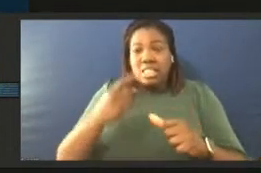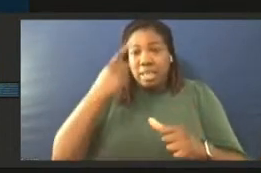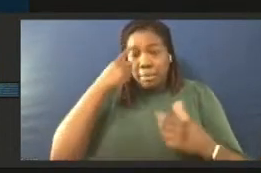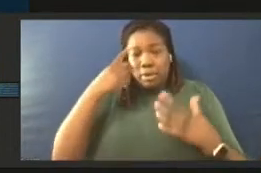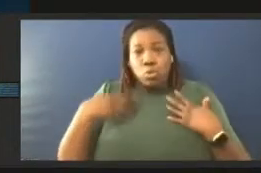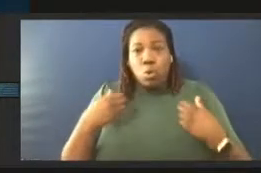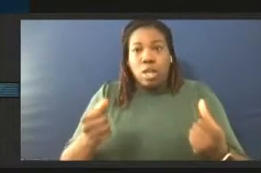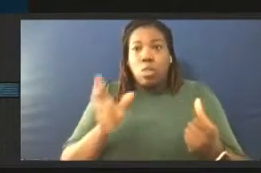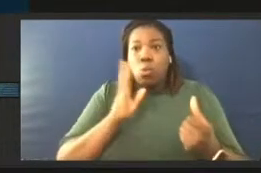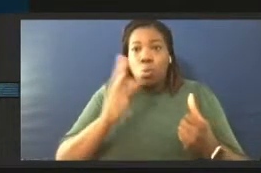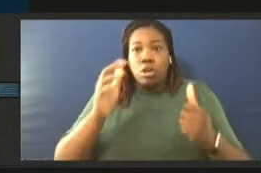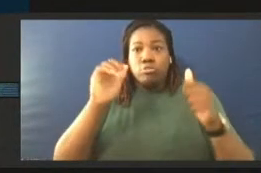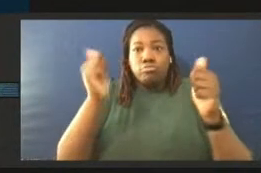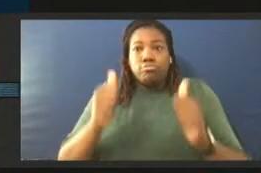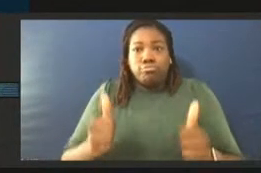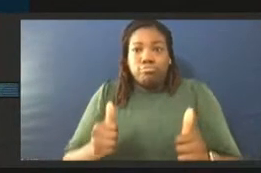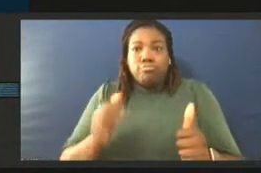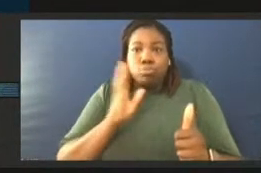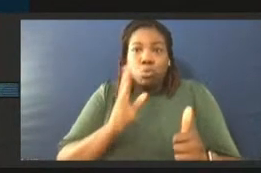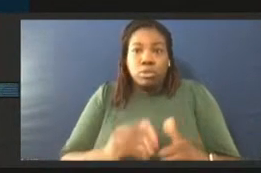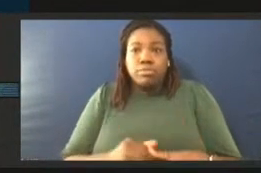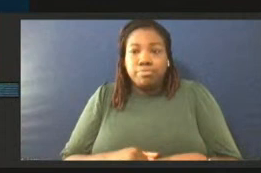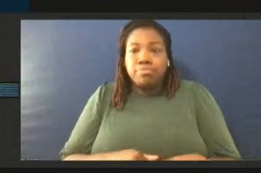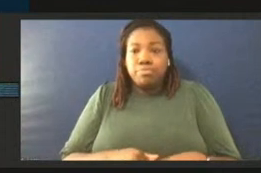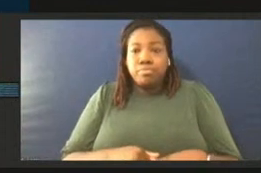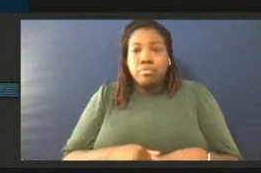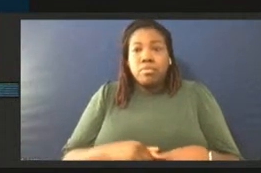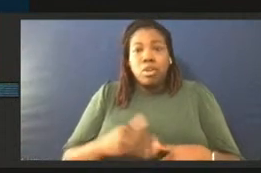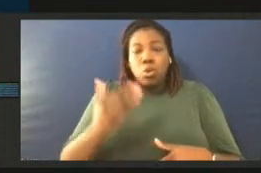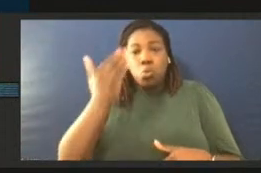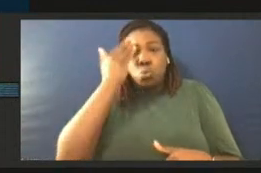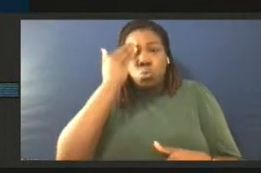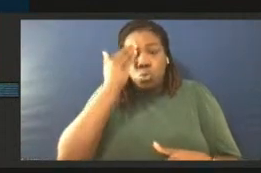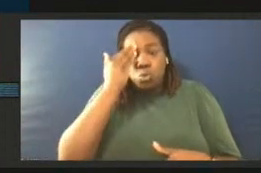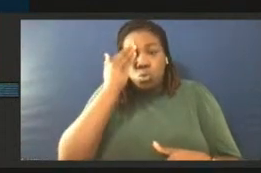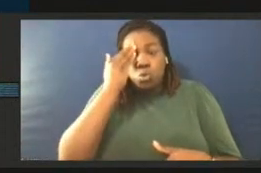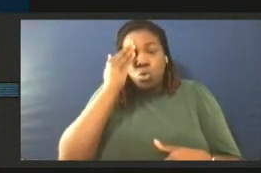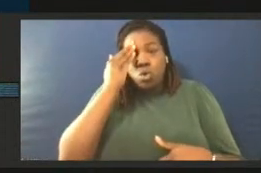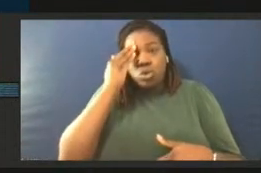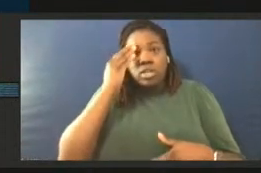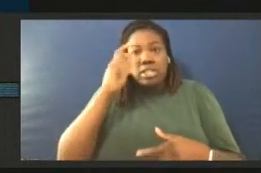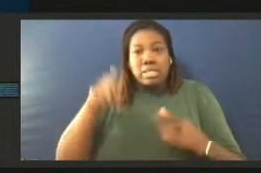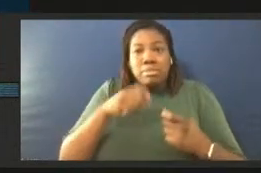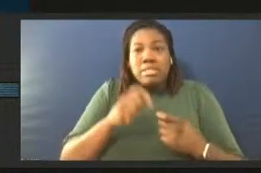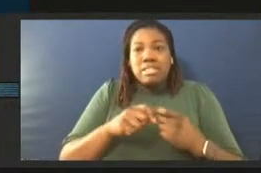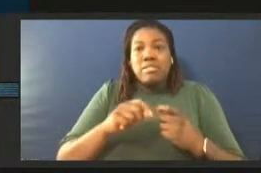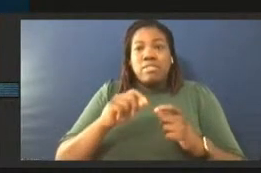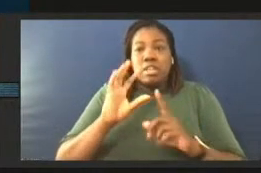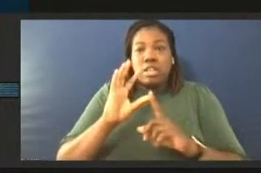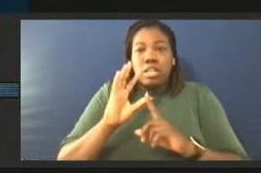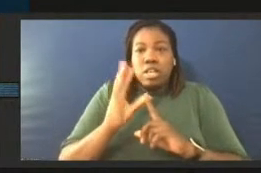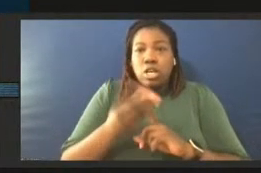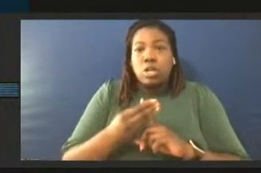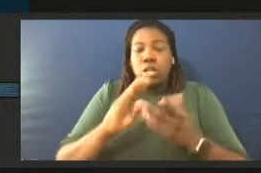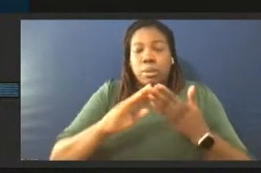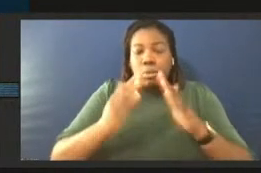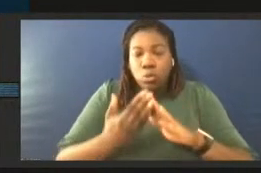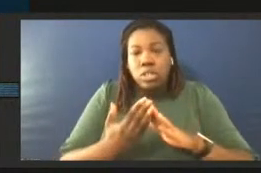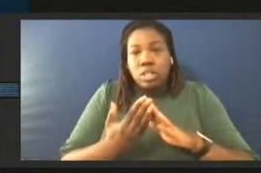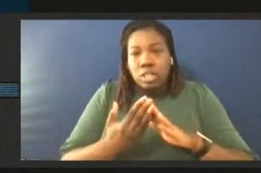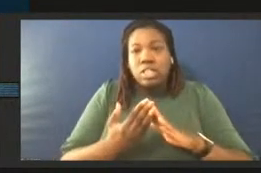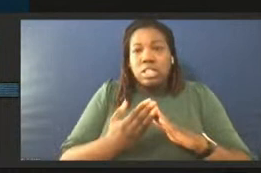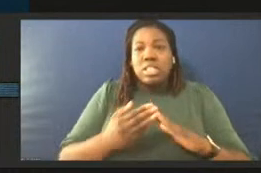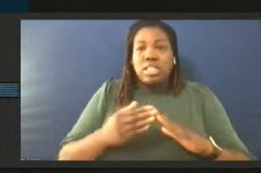health will inevitably suffer. And we already know that there are certain communities, like the Native American communities and